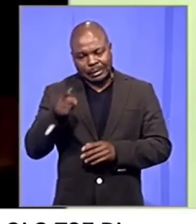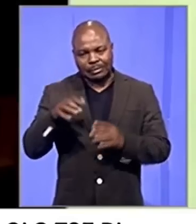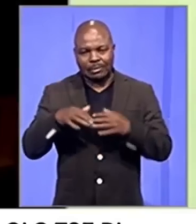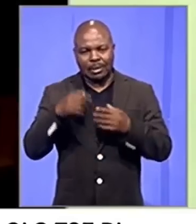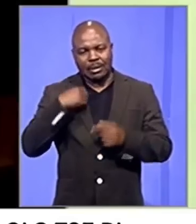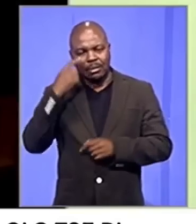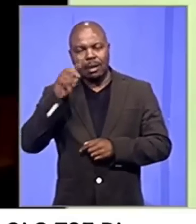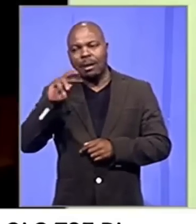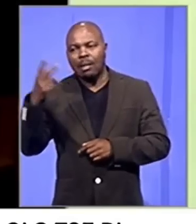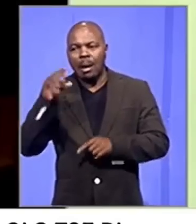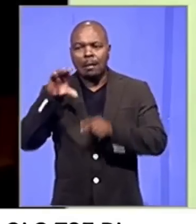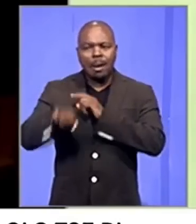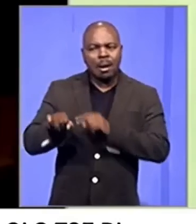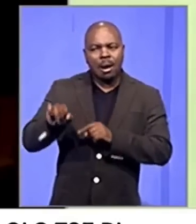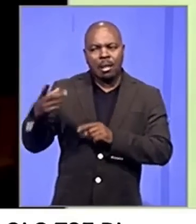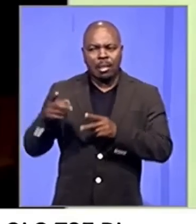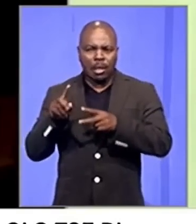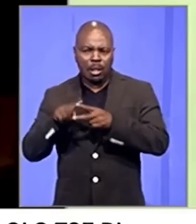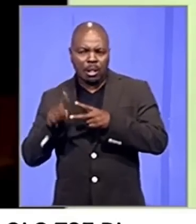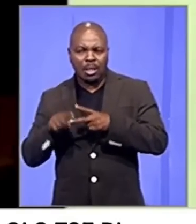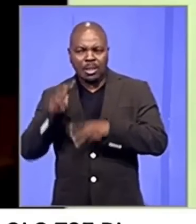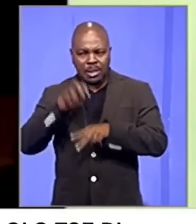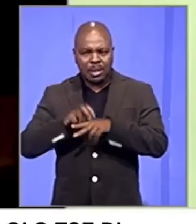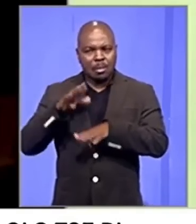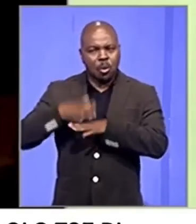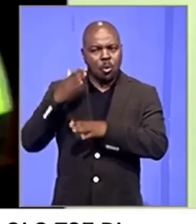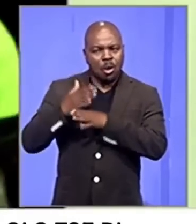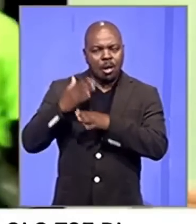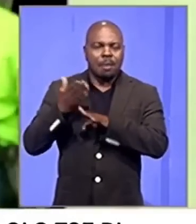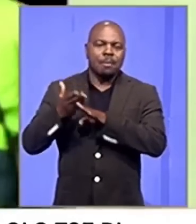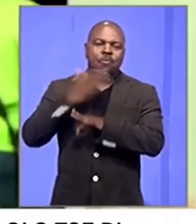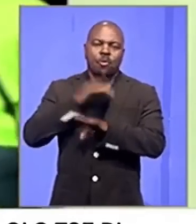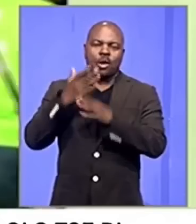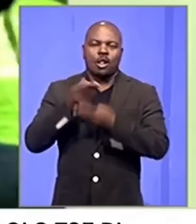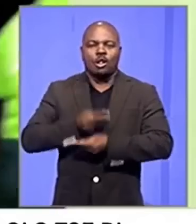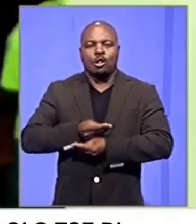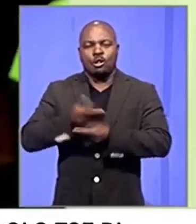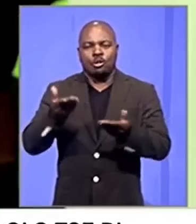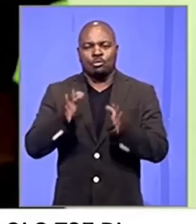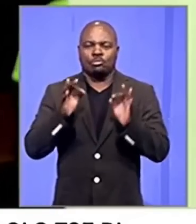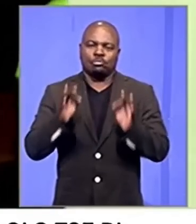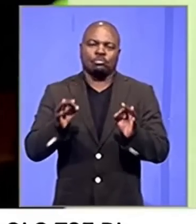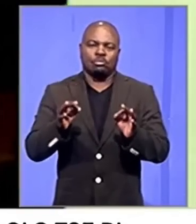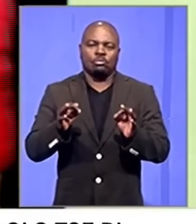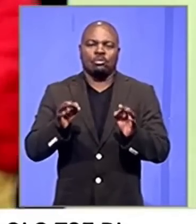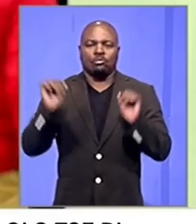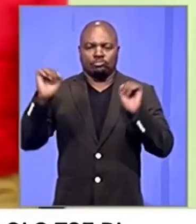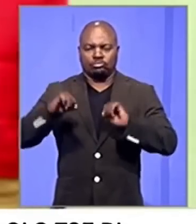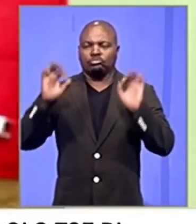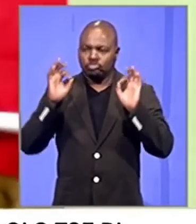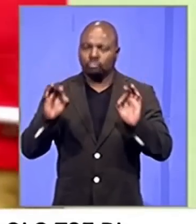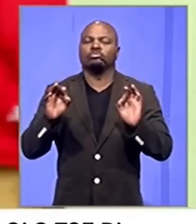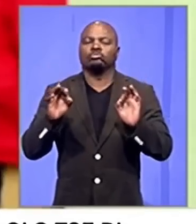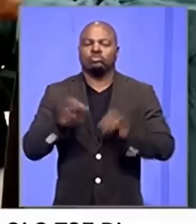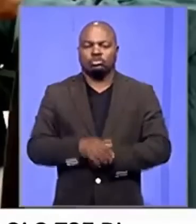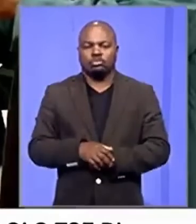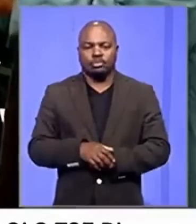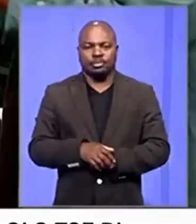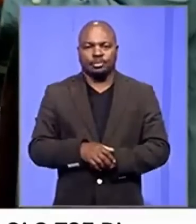the other 2, they still need some work to be done before they can obviously allow them to launch